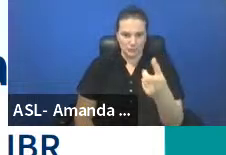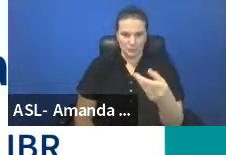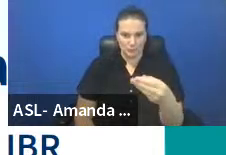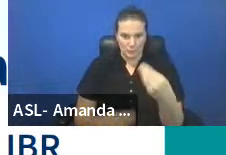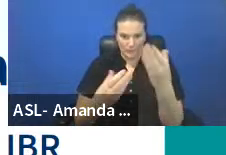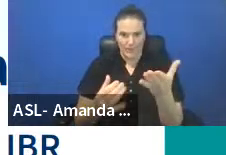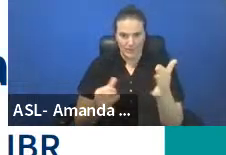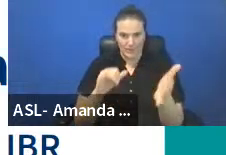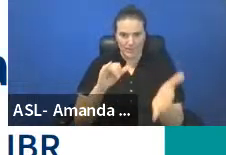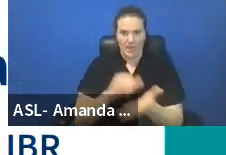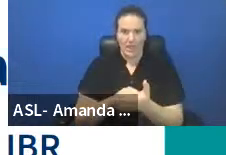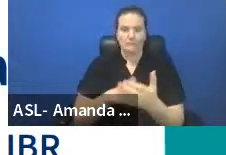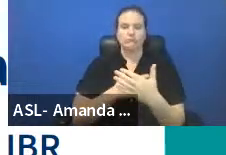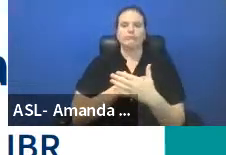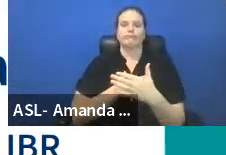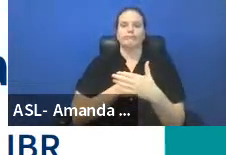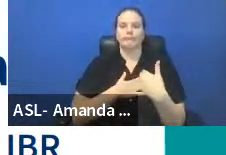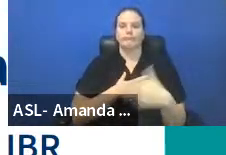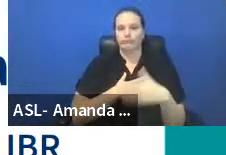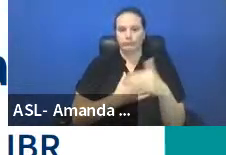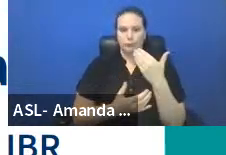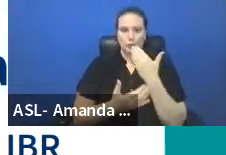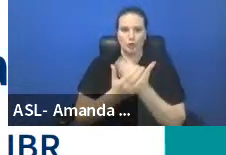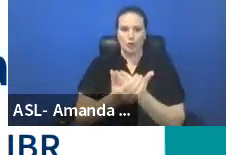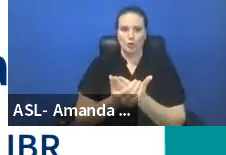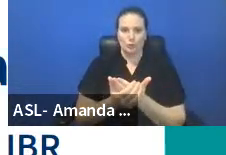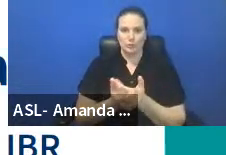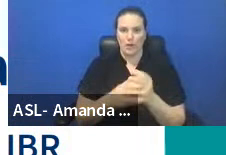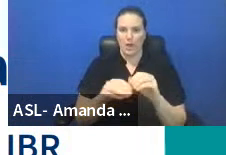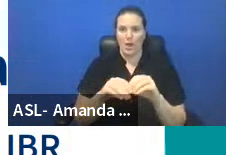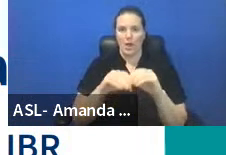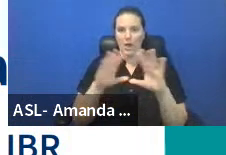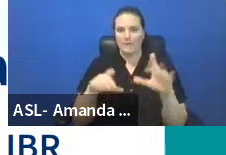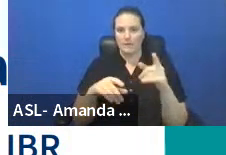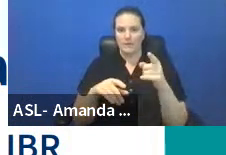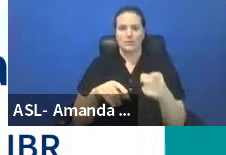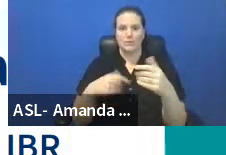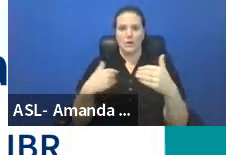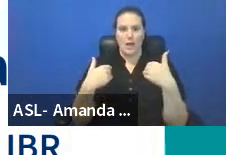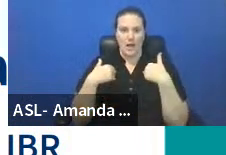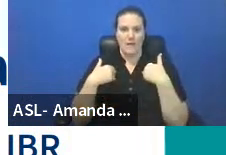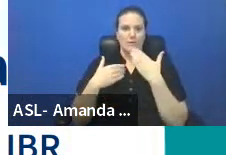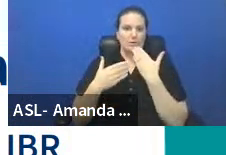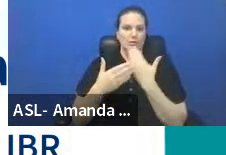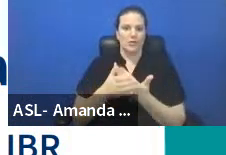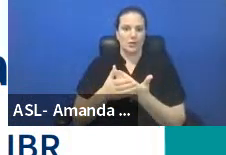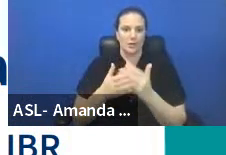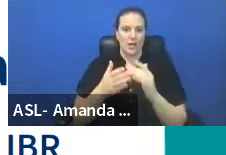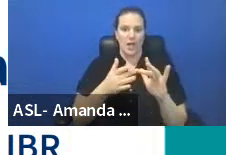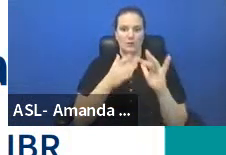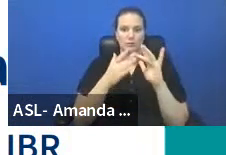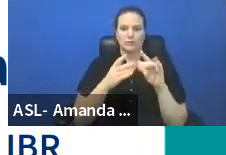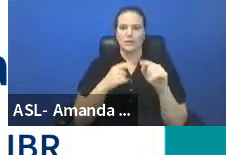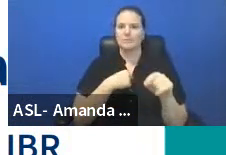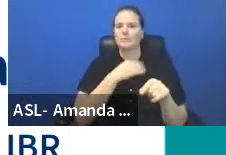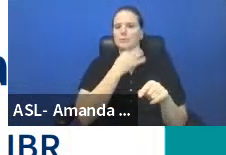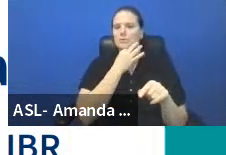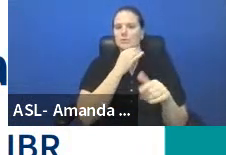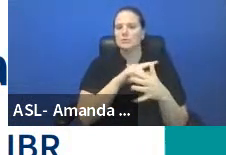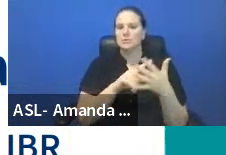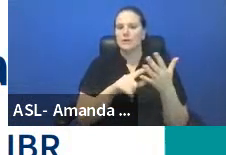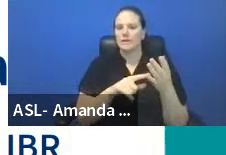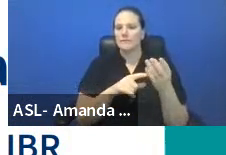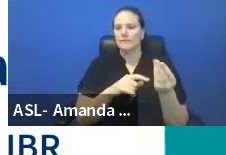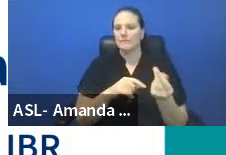was really quite good, and obviously you guys had a good deal of outreach. But I was just curious of a couple of the